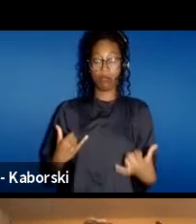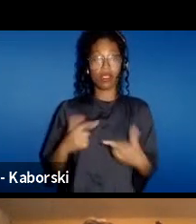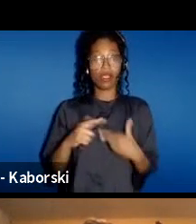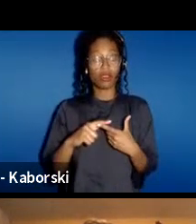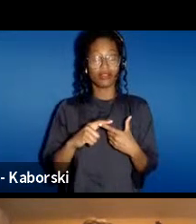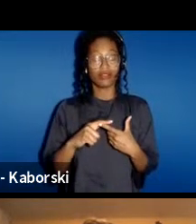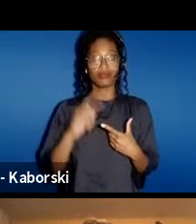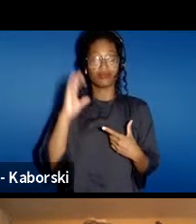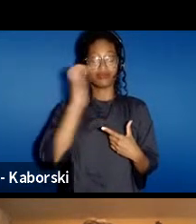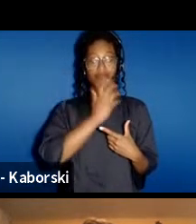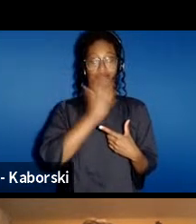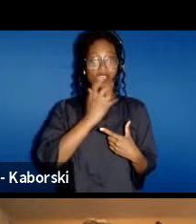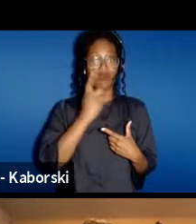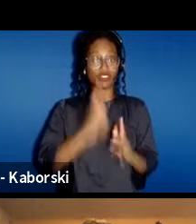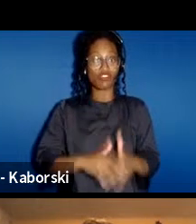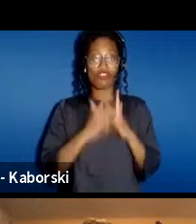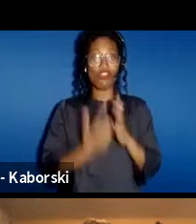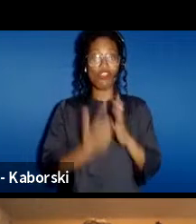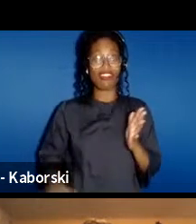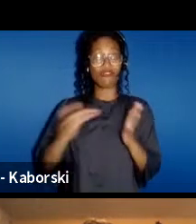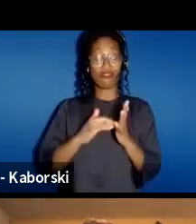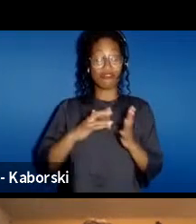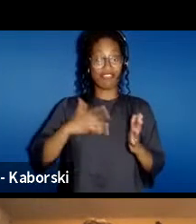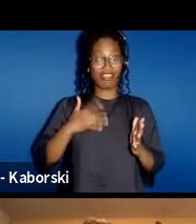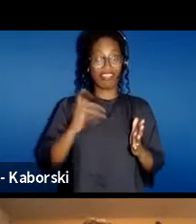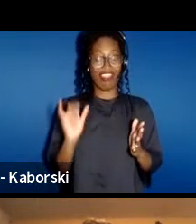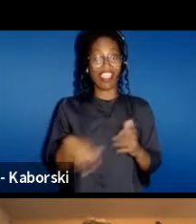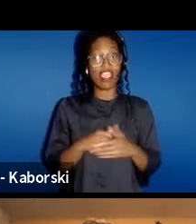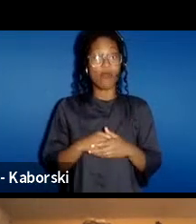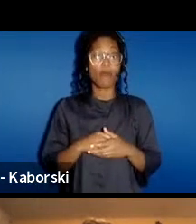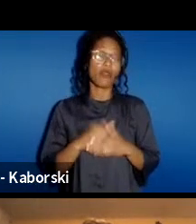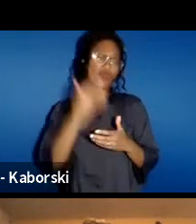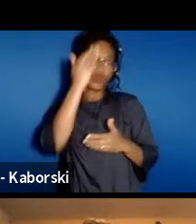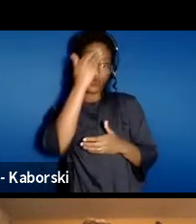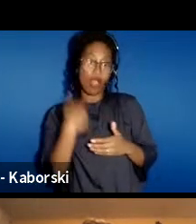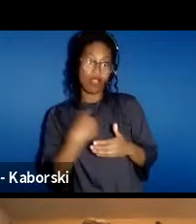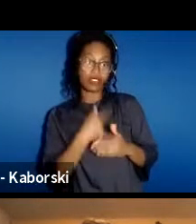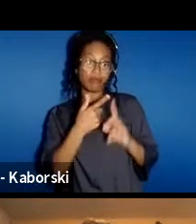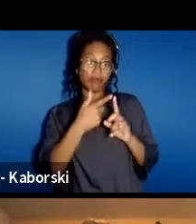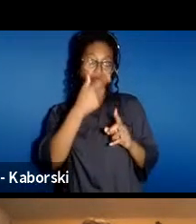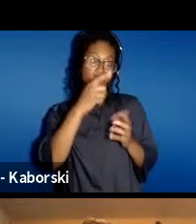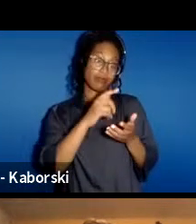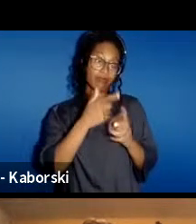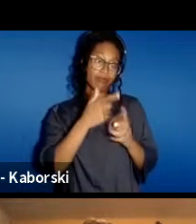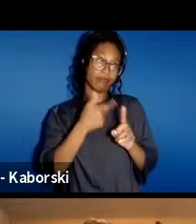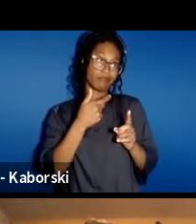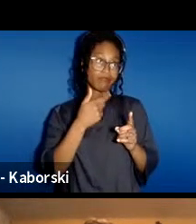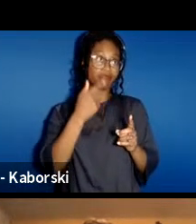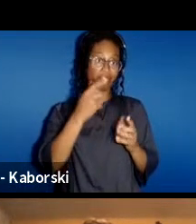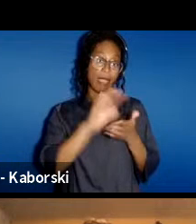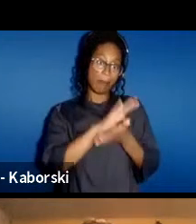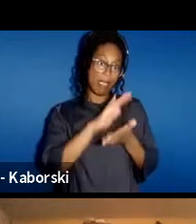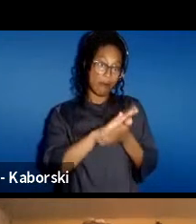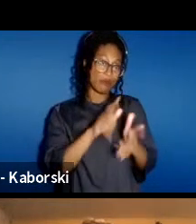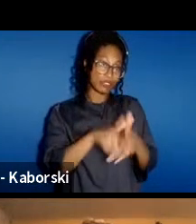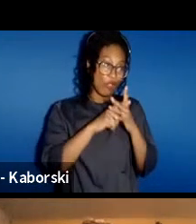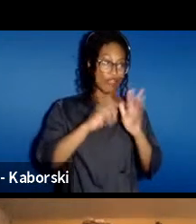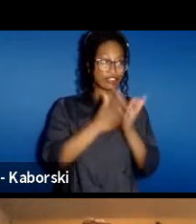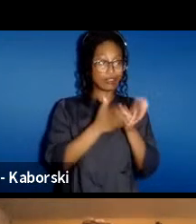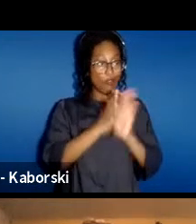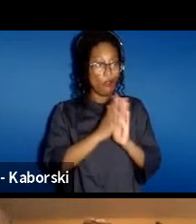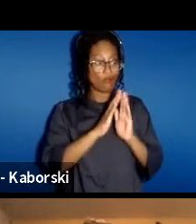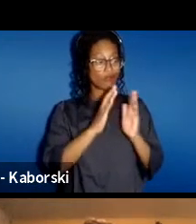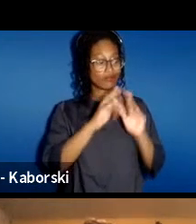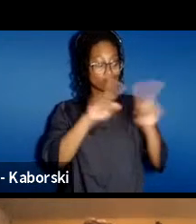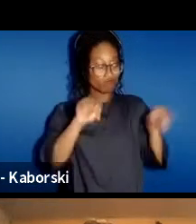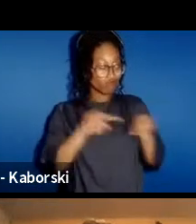all at once because we are, well, many of you probably know us for paper, and really we got started doing stationery and wedding